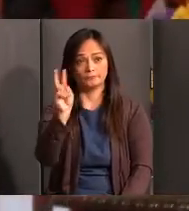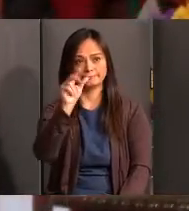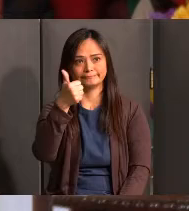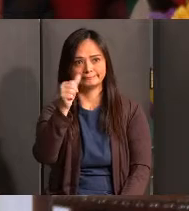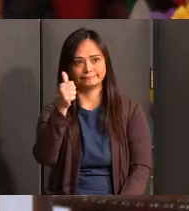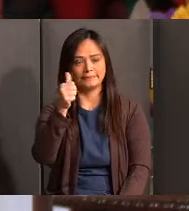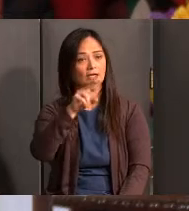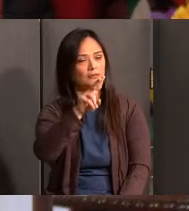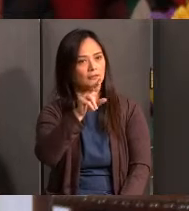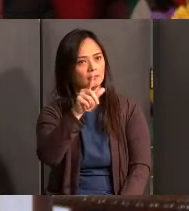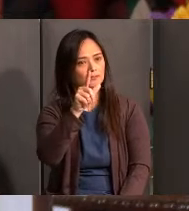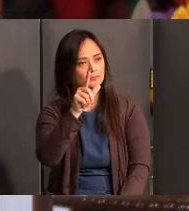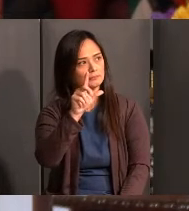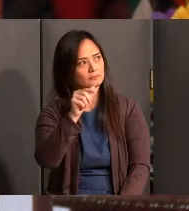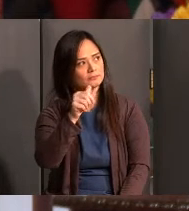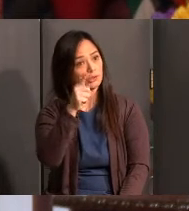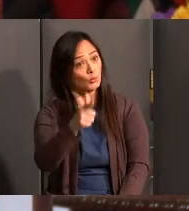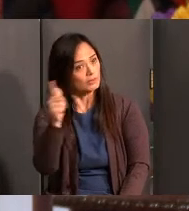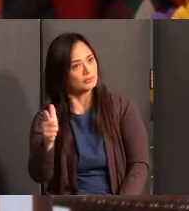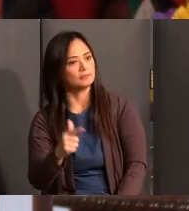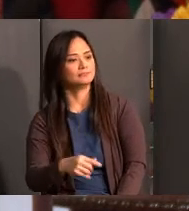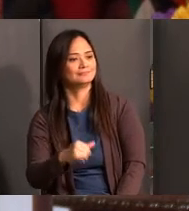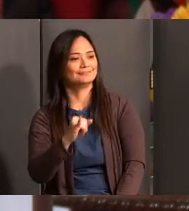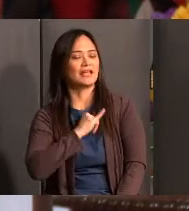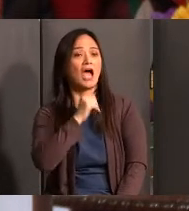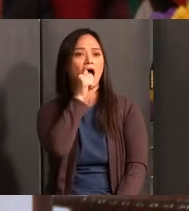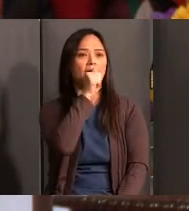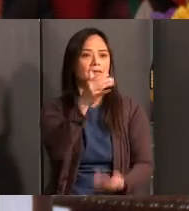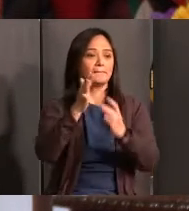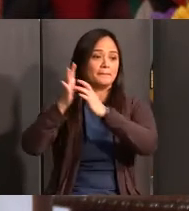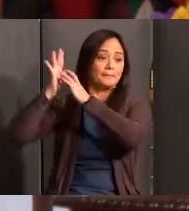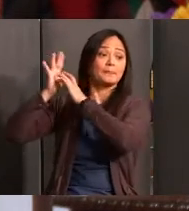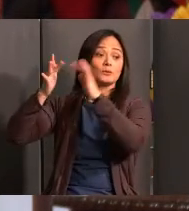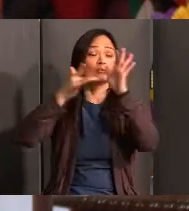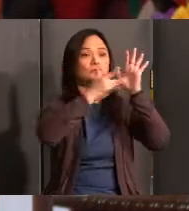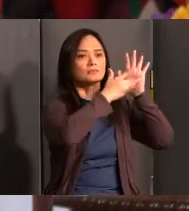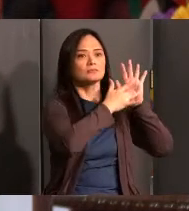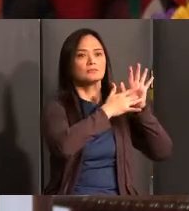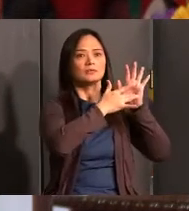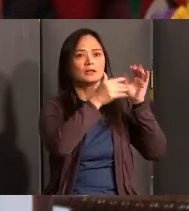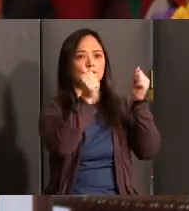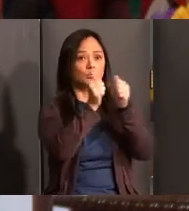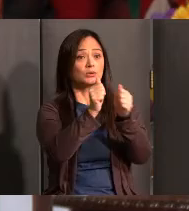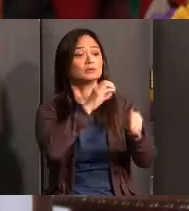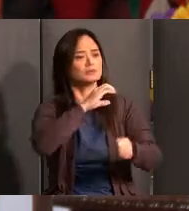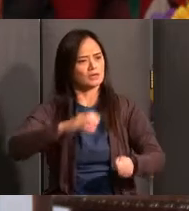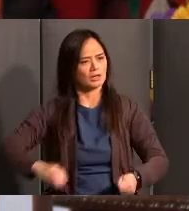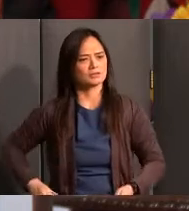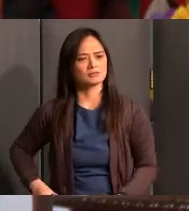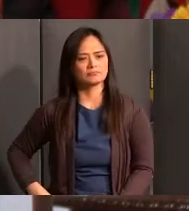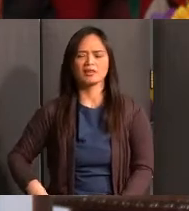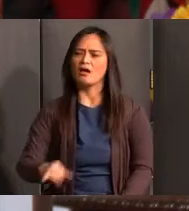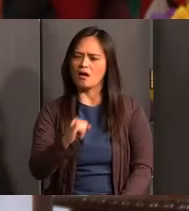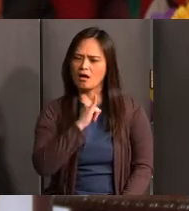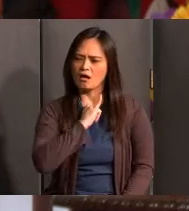I am crucified with Christ. I'm dead. I'm